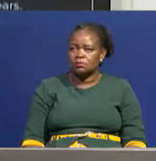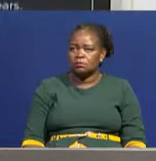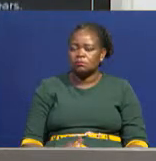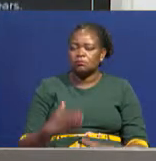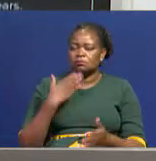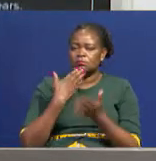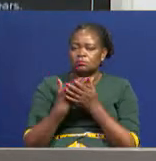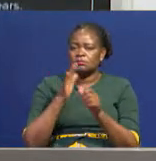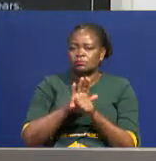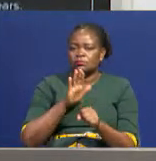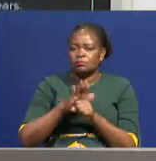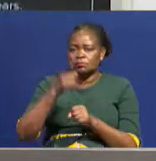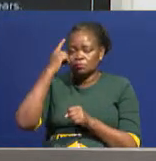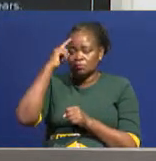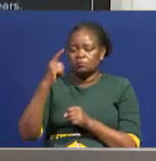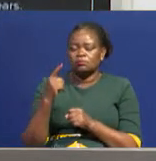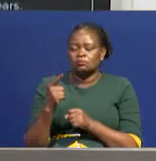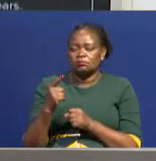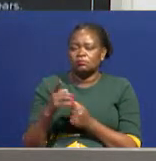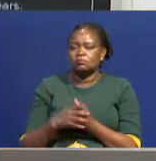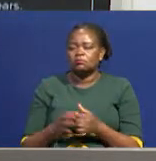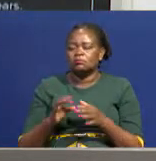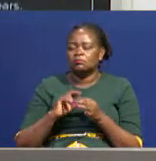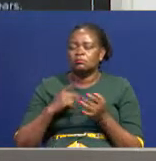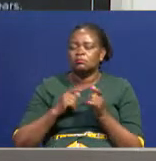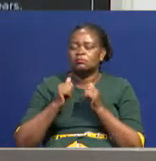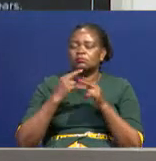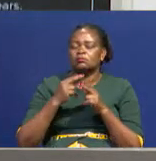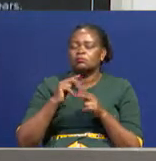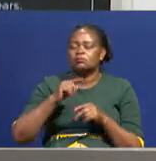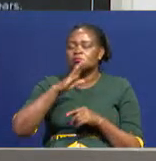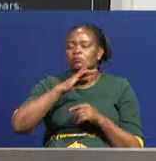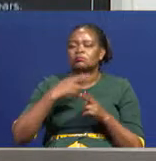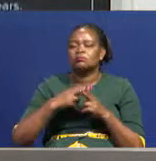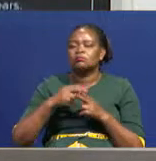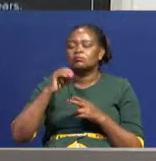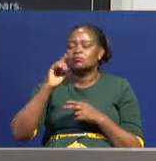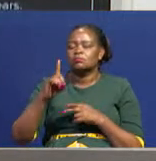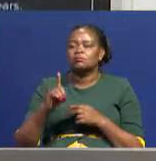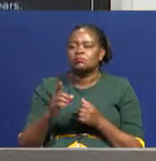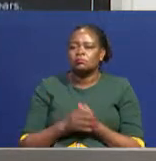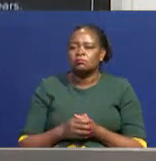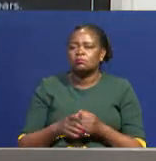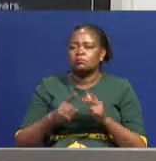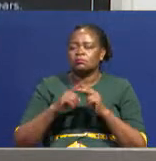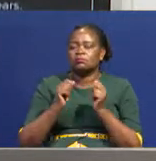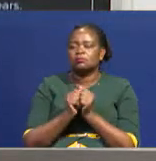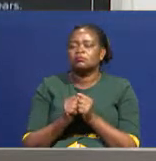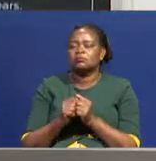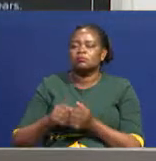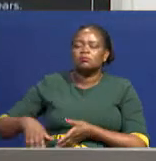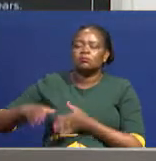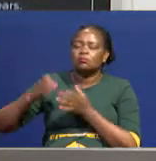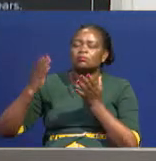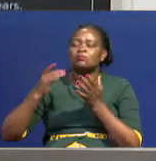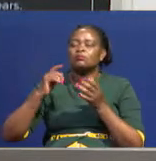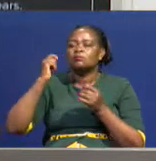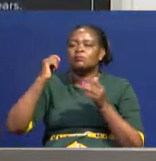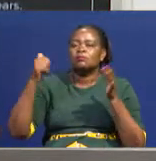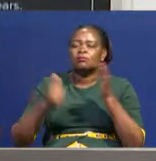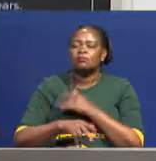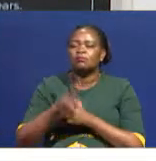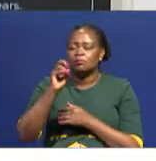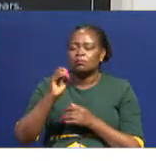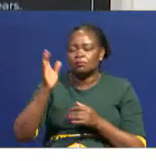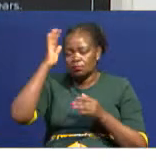Thank you so much for joining us on Sports this evening. I'm Bernard Okumu. Let's begin with rugby, where Kenya Under 20 head